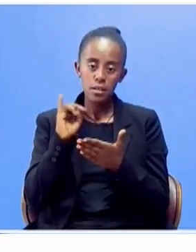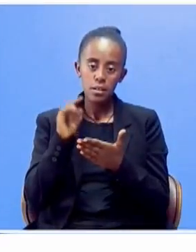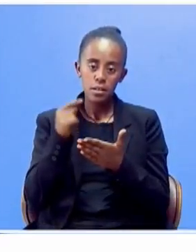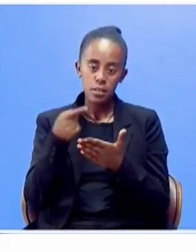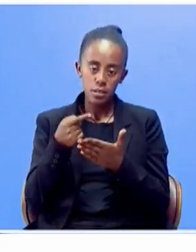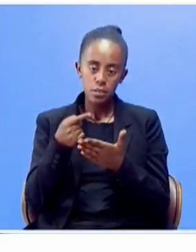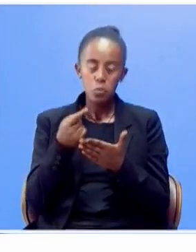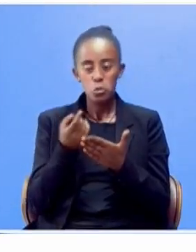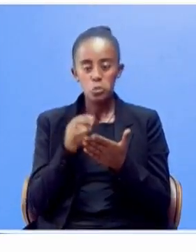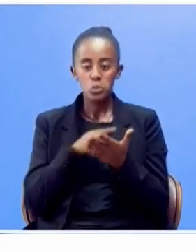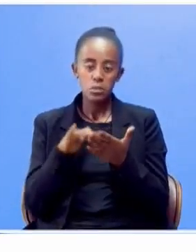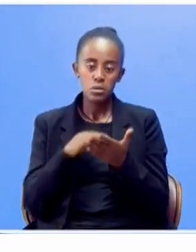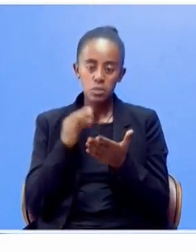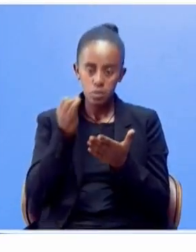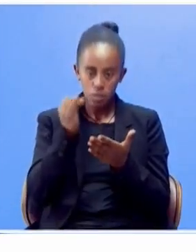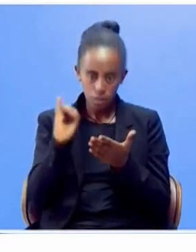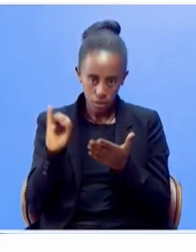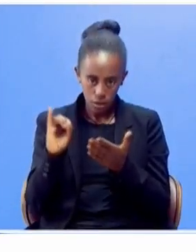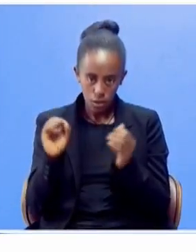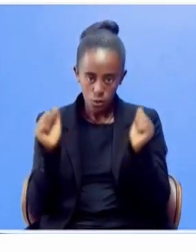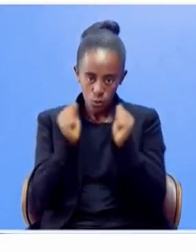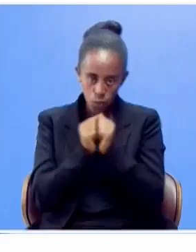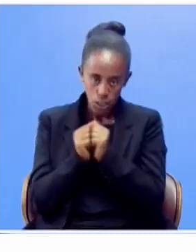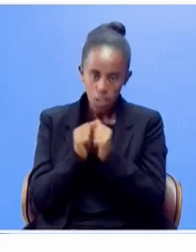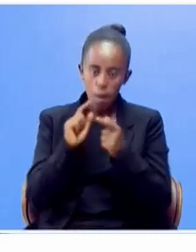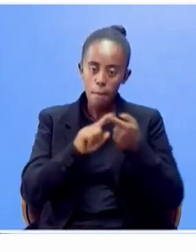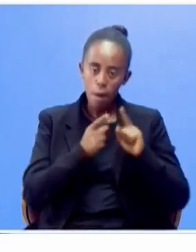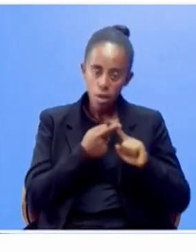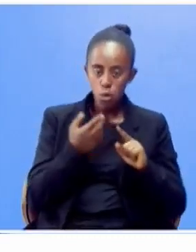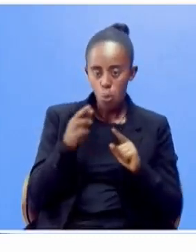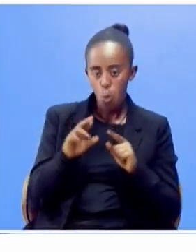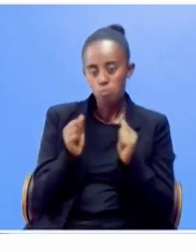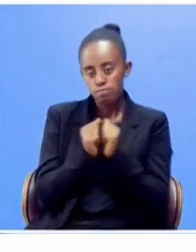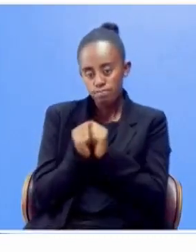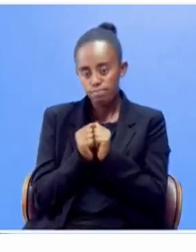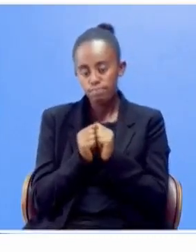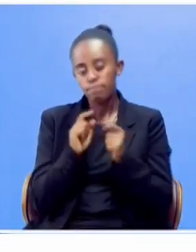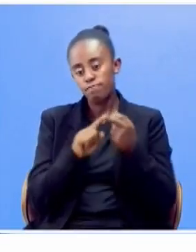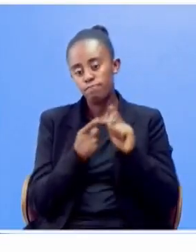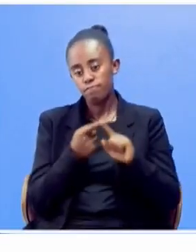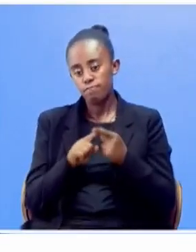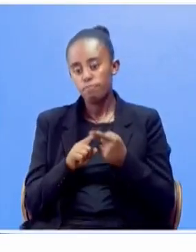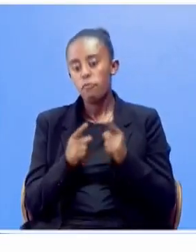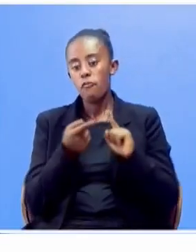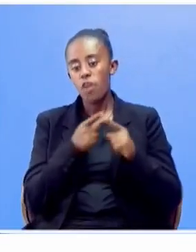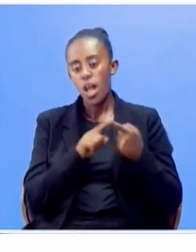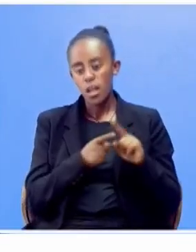with a partner or a friend?